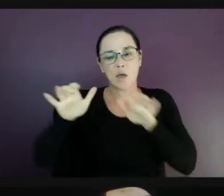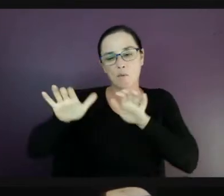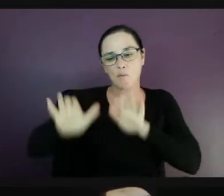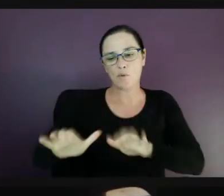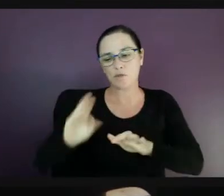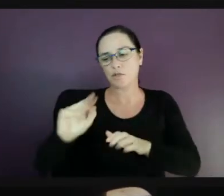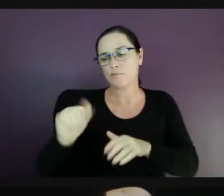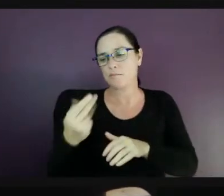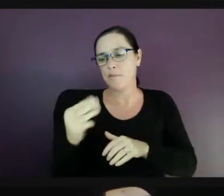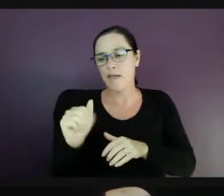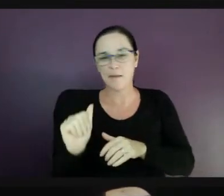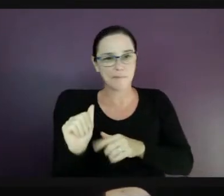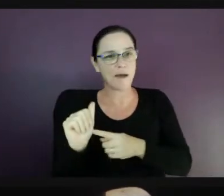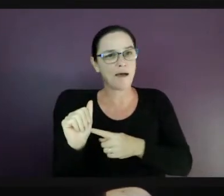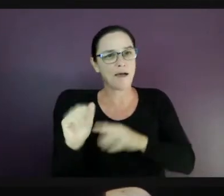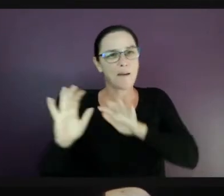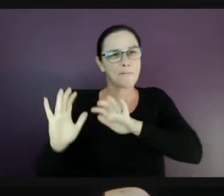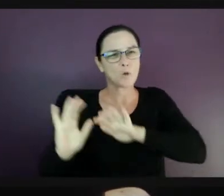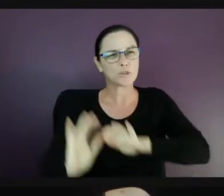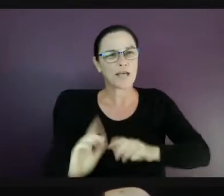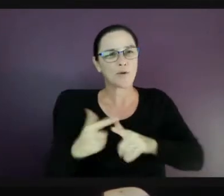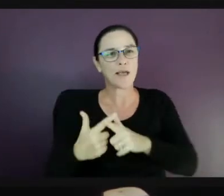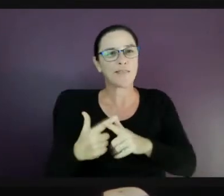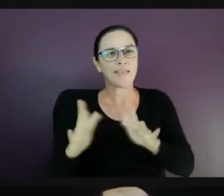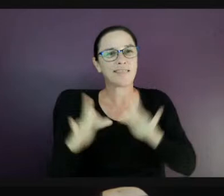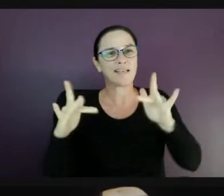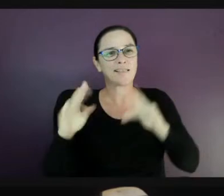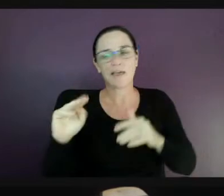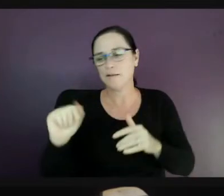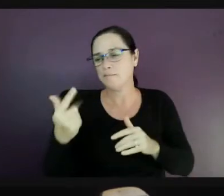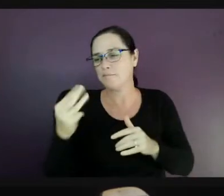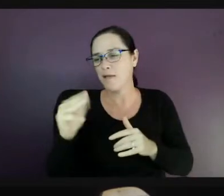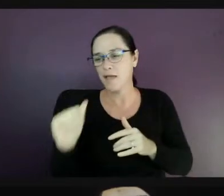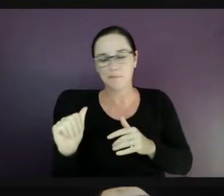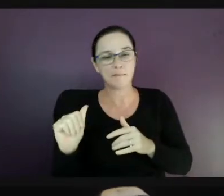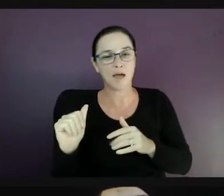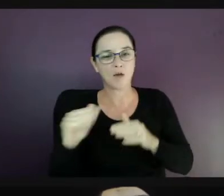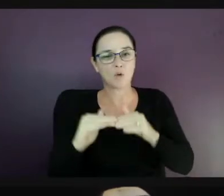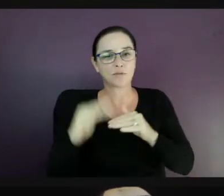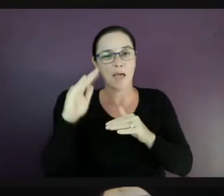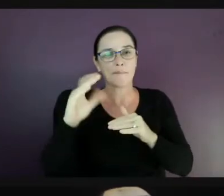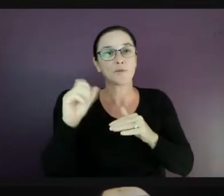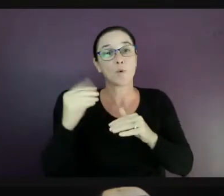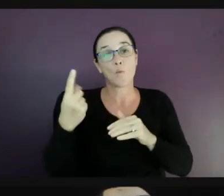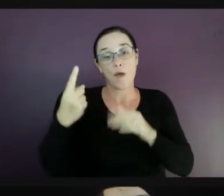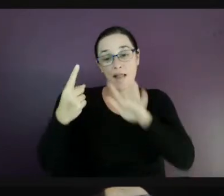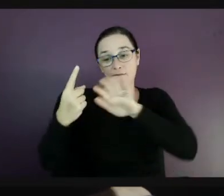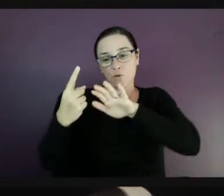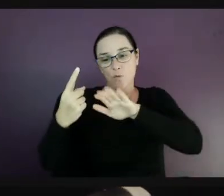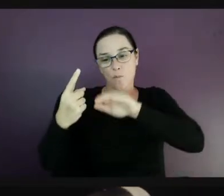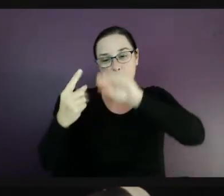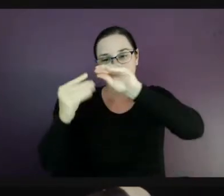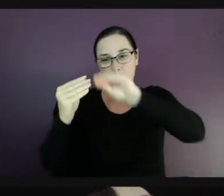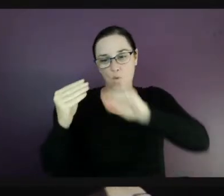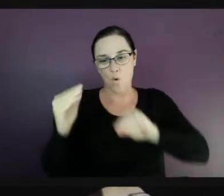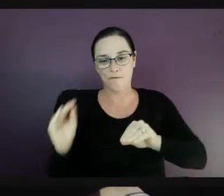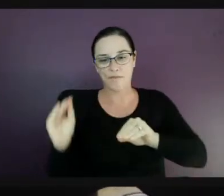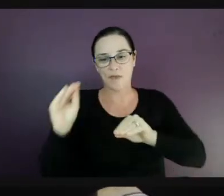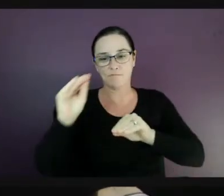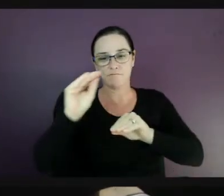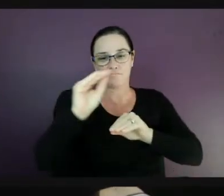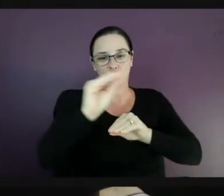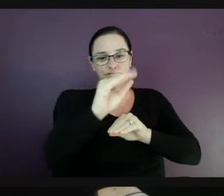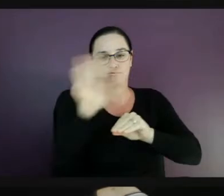frothier stuff come up, but they have to go through the single narrow hallway, so one's going to move out of the way, and so the volcano deflates as